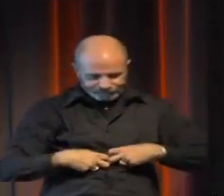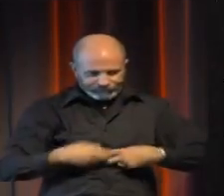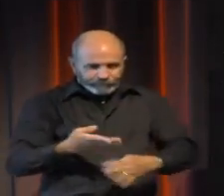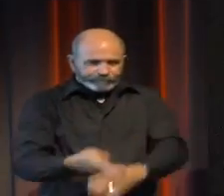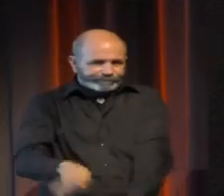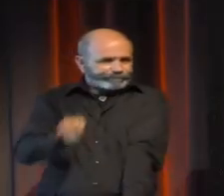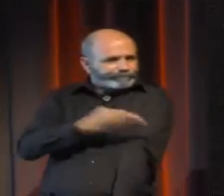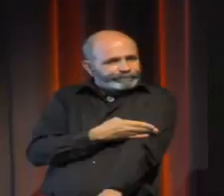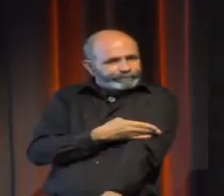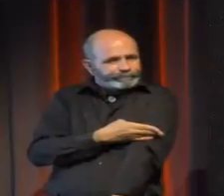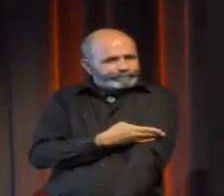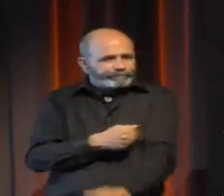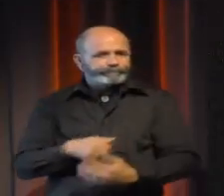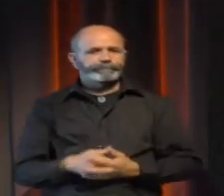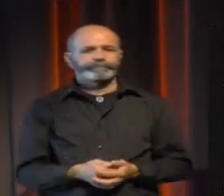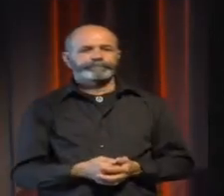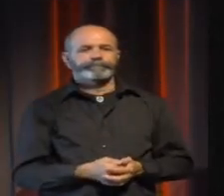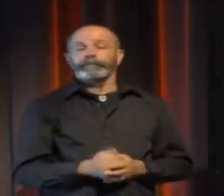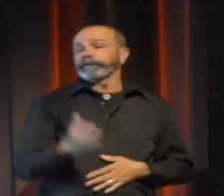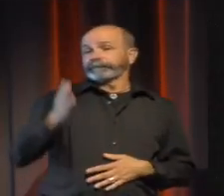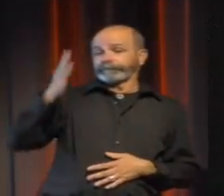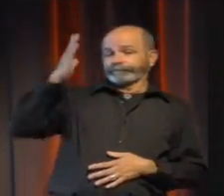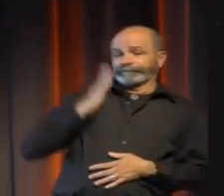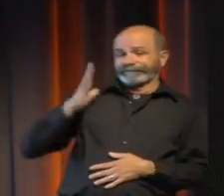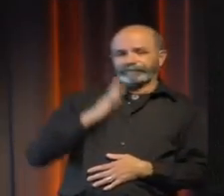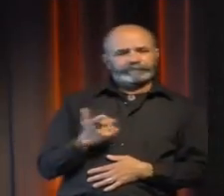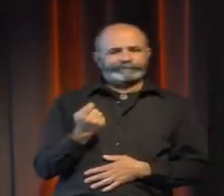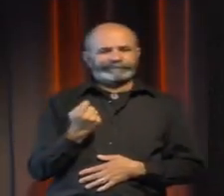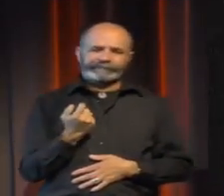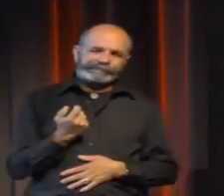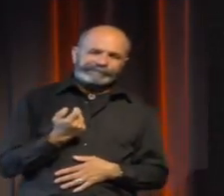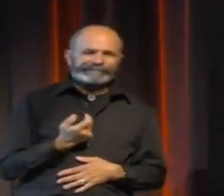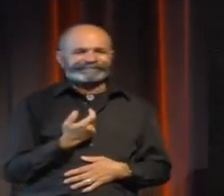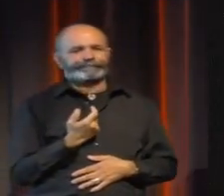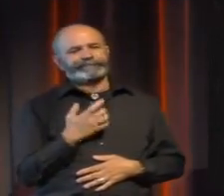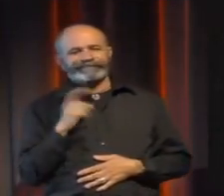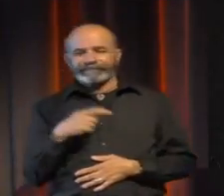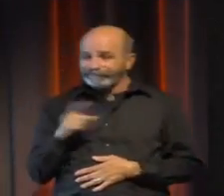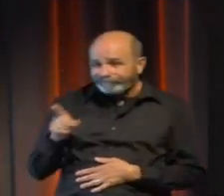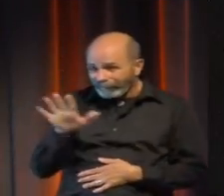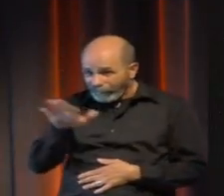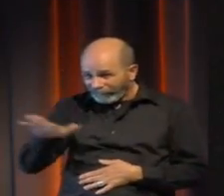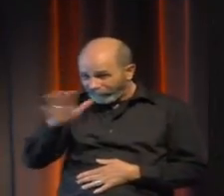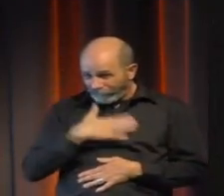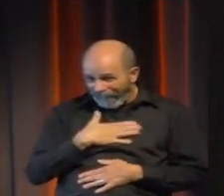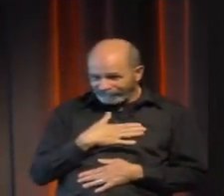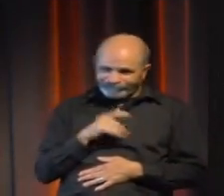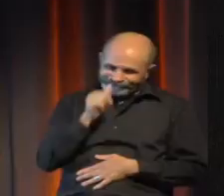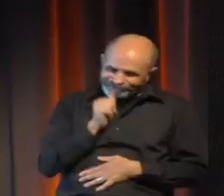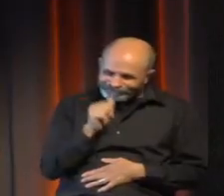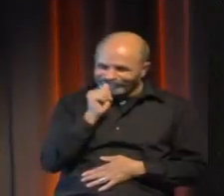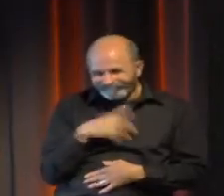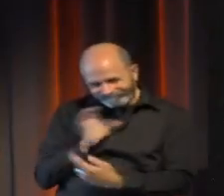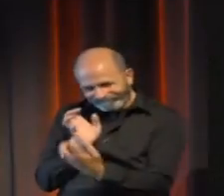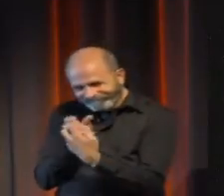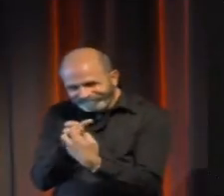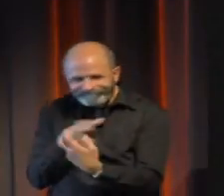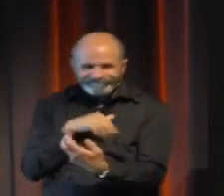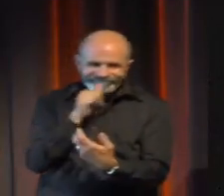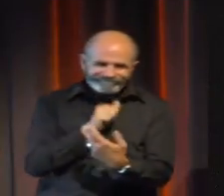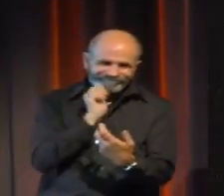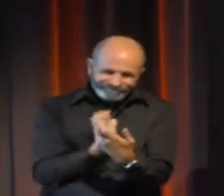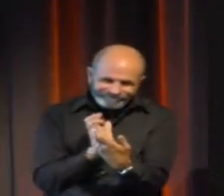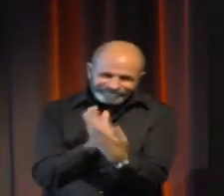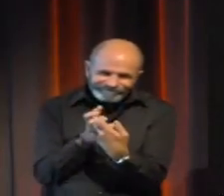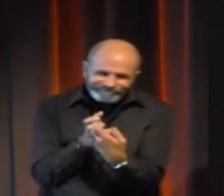lot more of kind of a specific mold you had to fit into. Like, you would finish school and you would jump right into a steady job as soon as